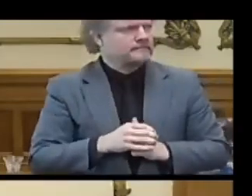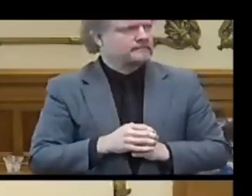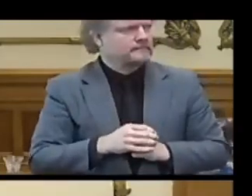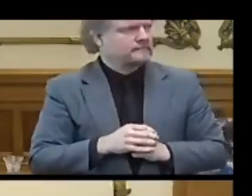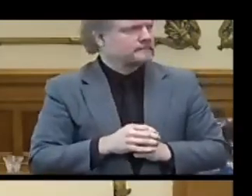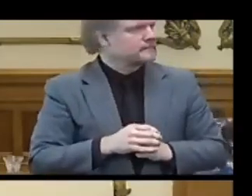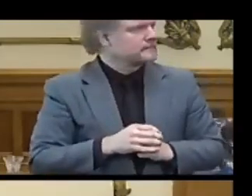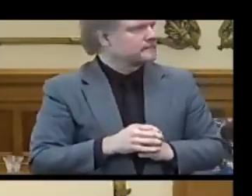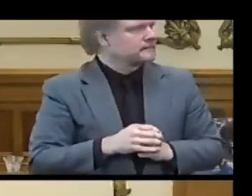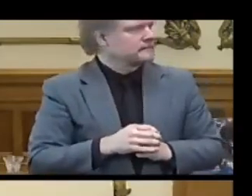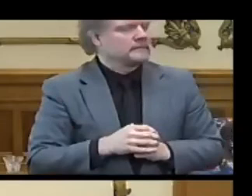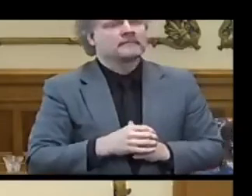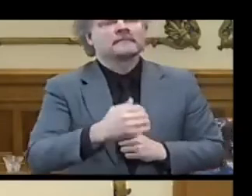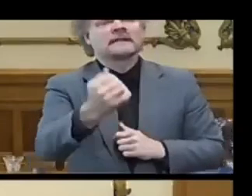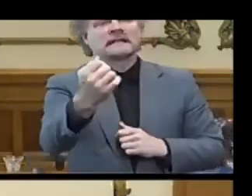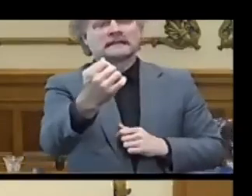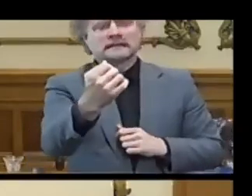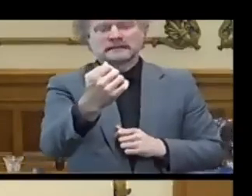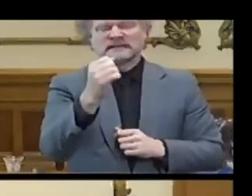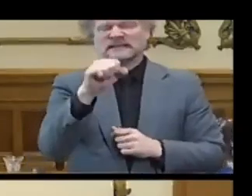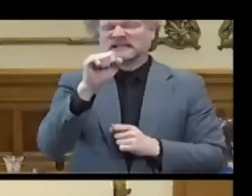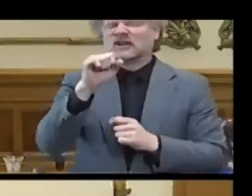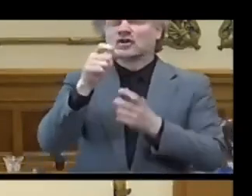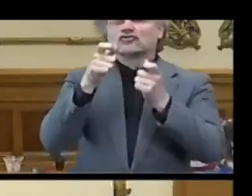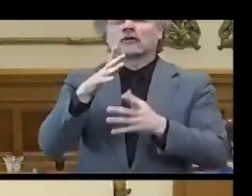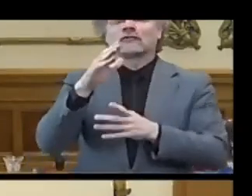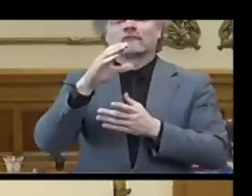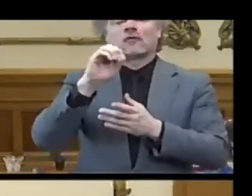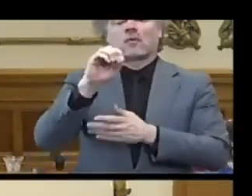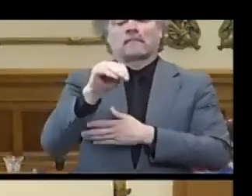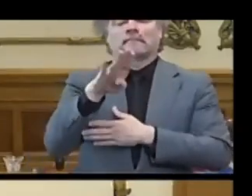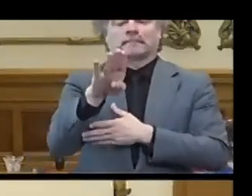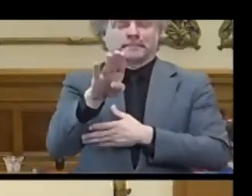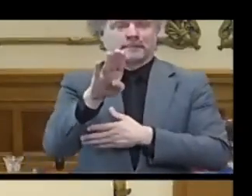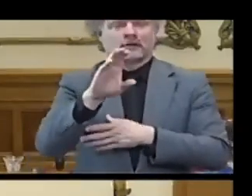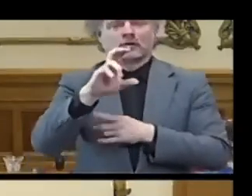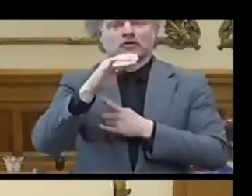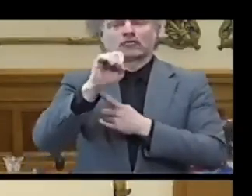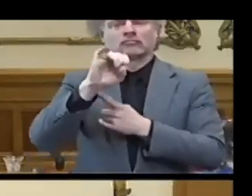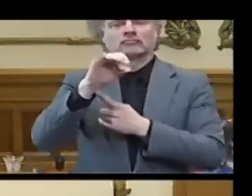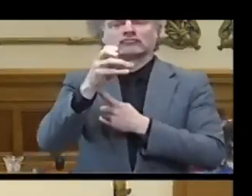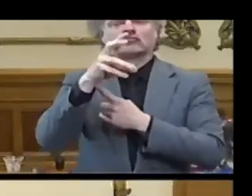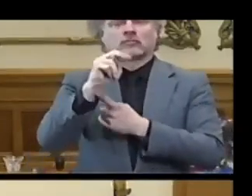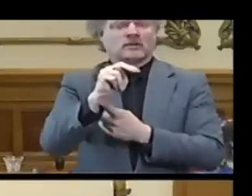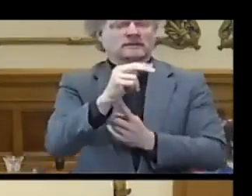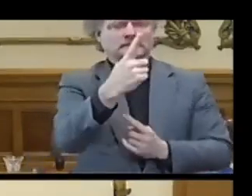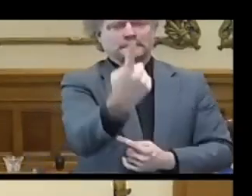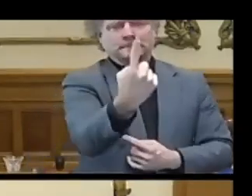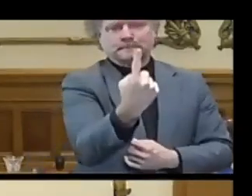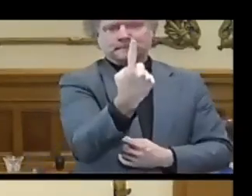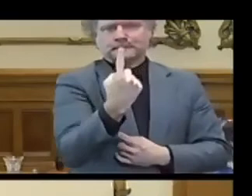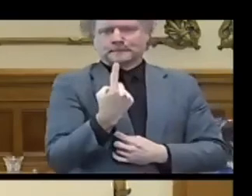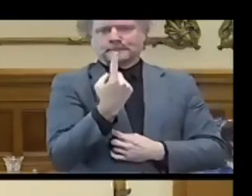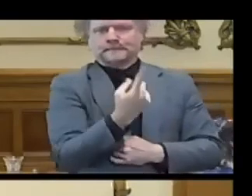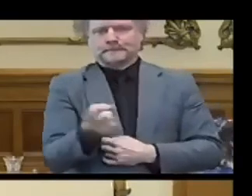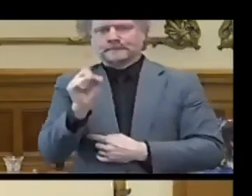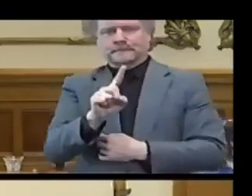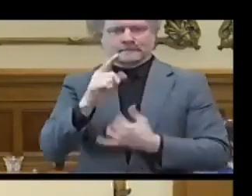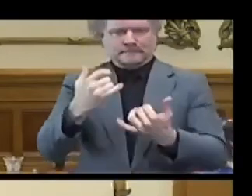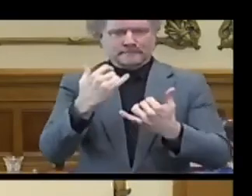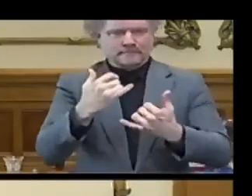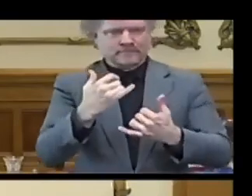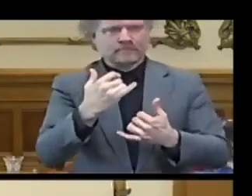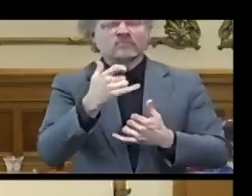Yeah, our director of the Office of Management and Budget, Chris Johnston, is on his way up, who